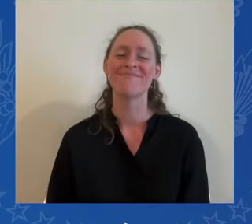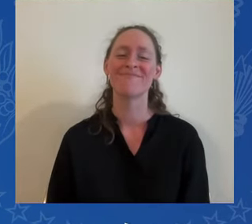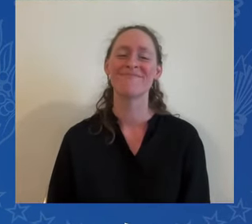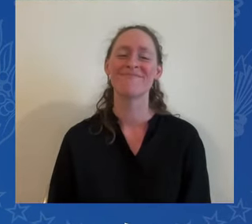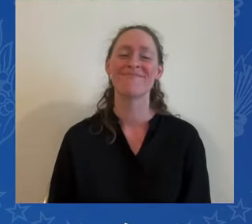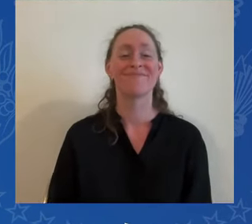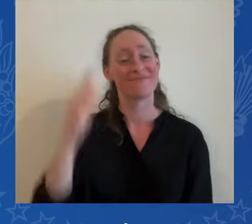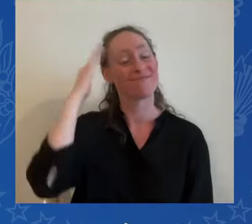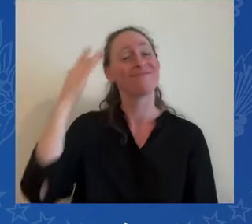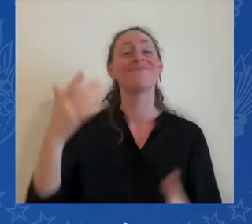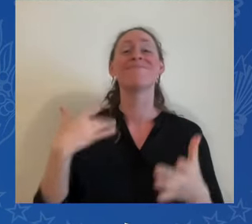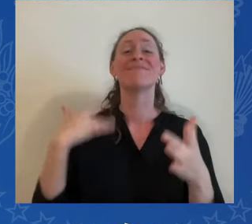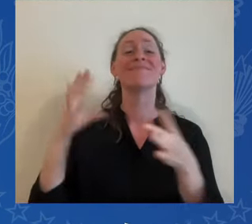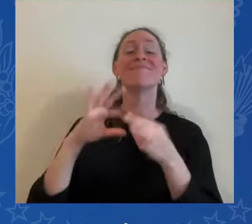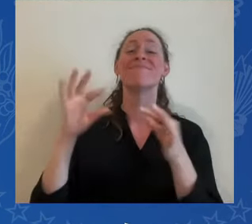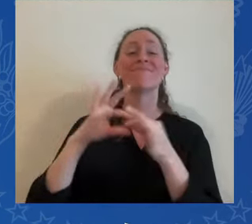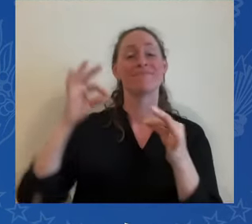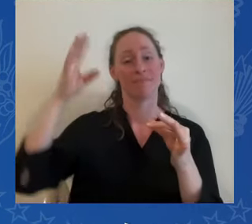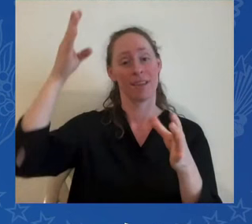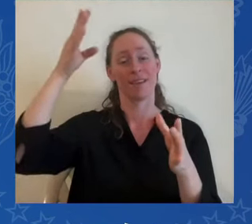You're all crazy running in the fire.